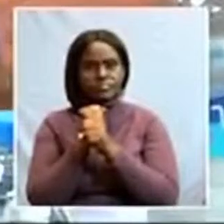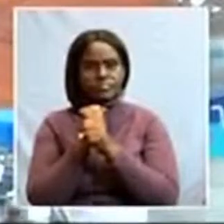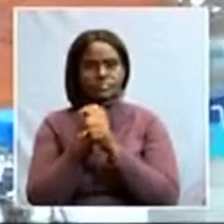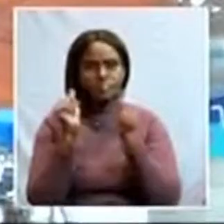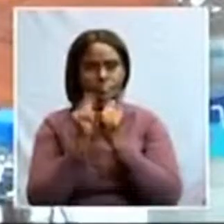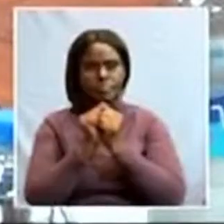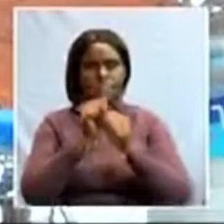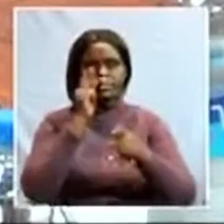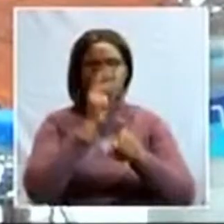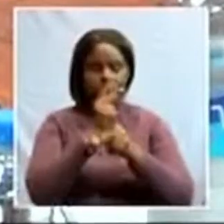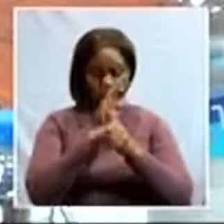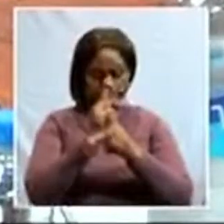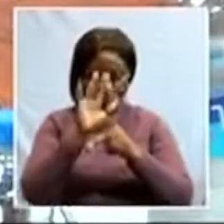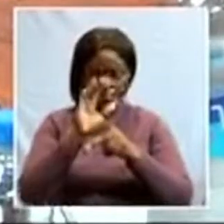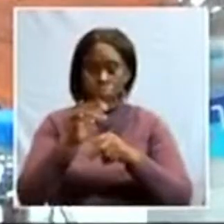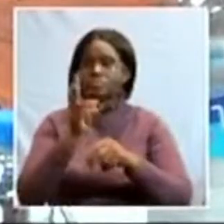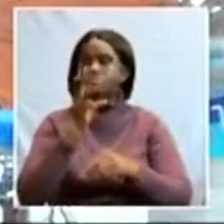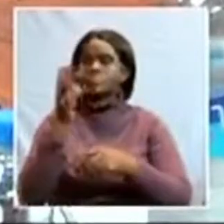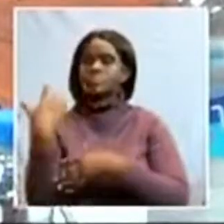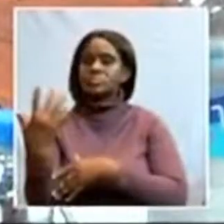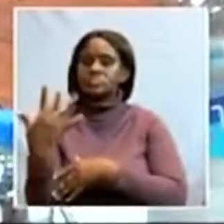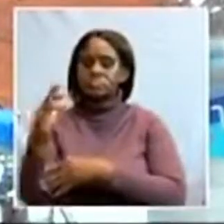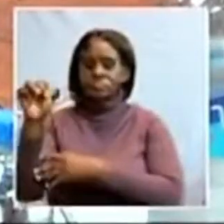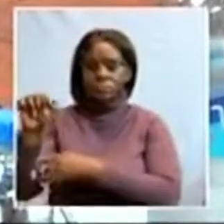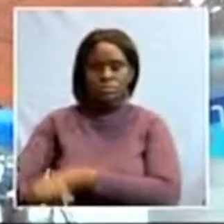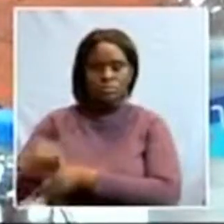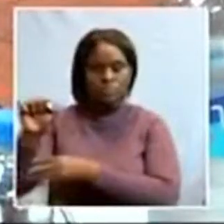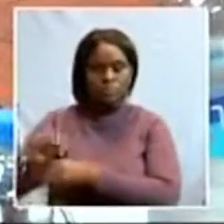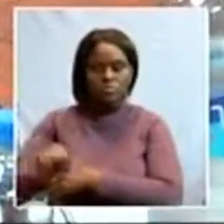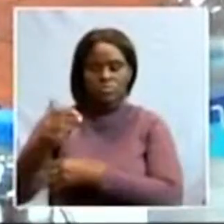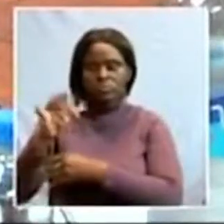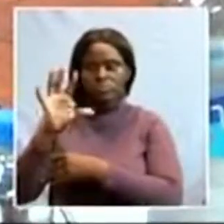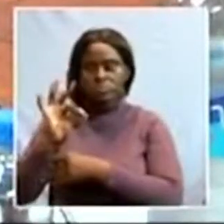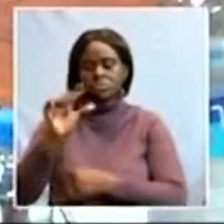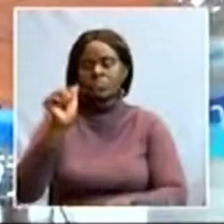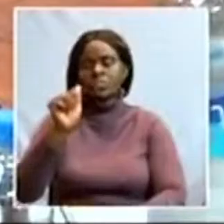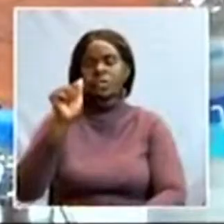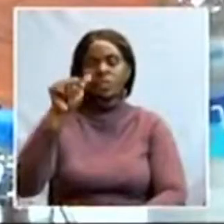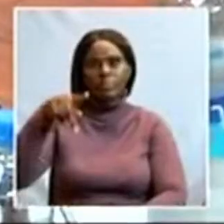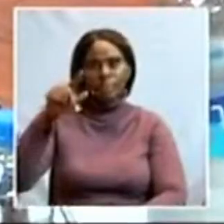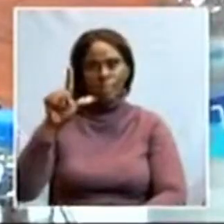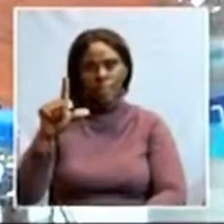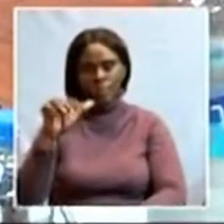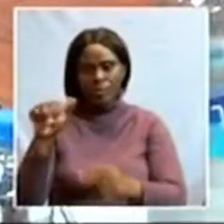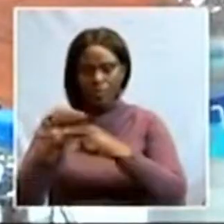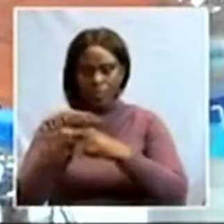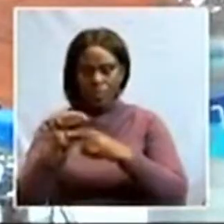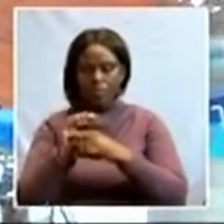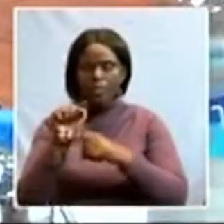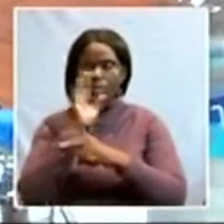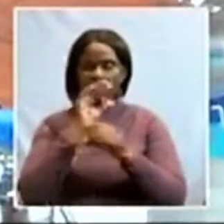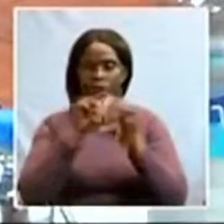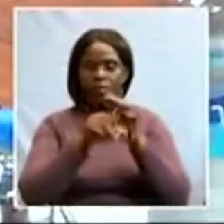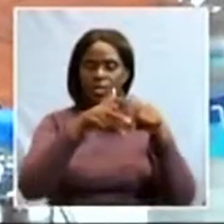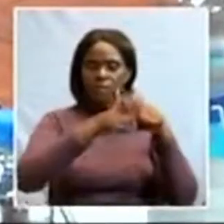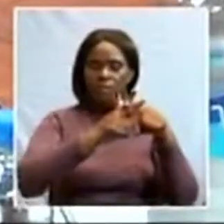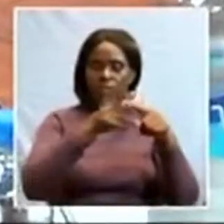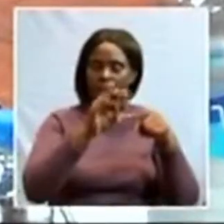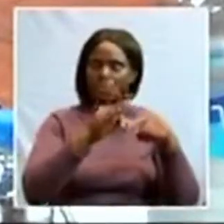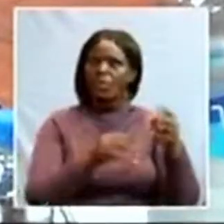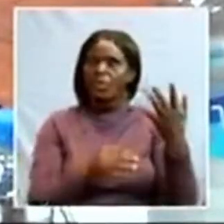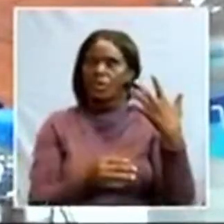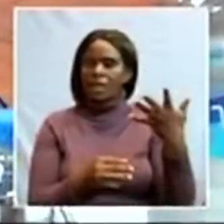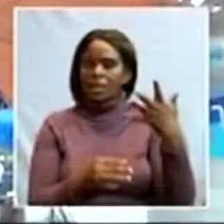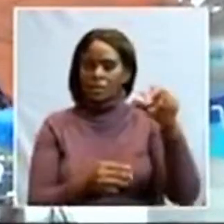and maintenance of hand pumps. Further, 19 APMs were trained on repair of